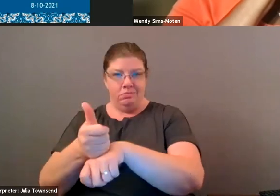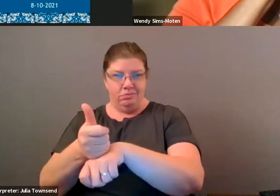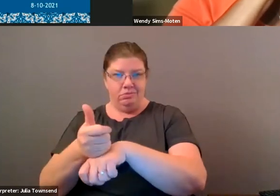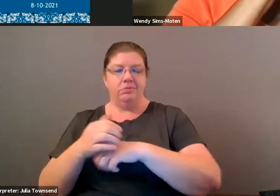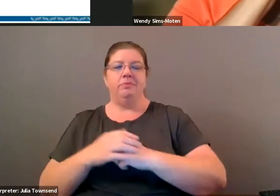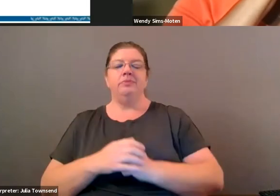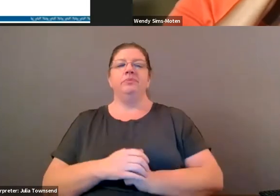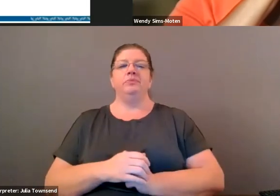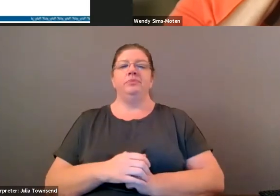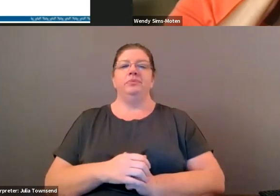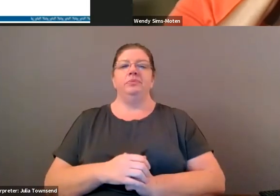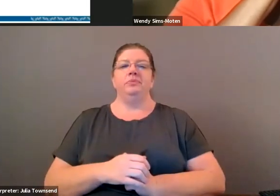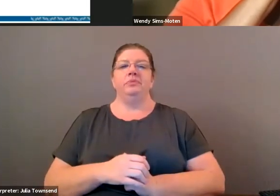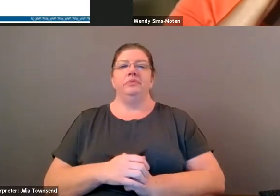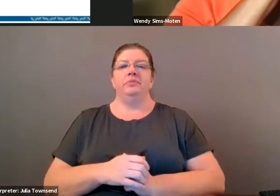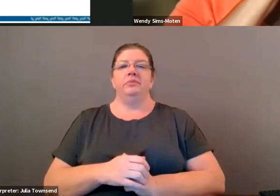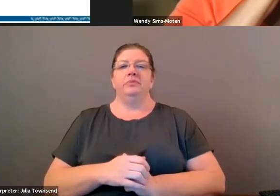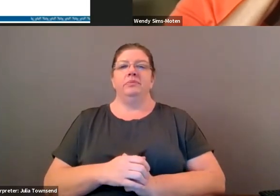please.